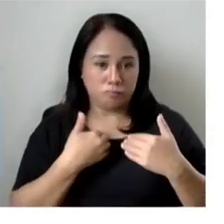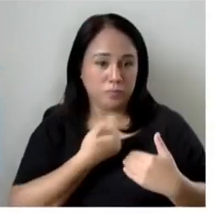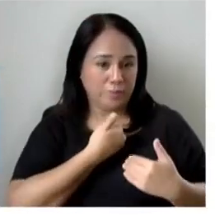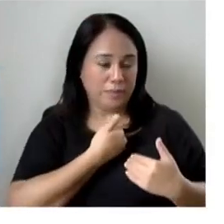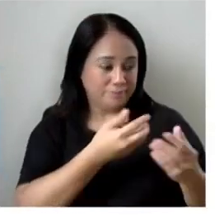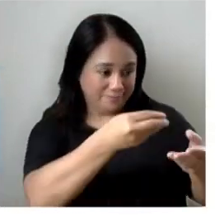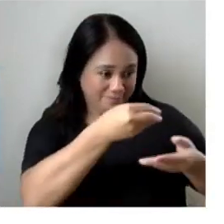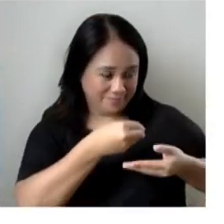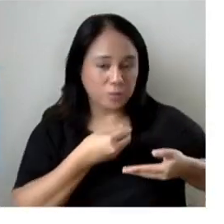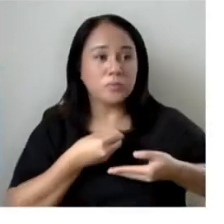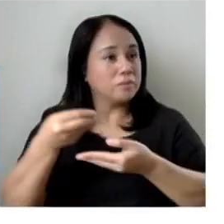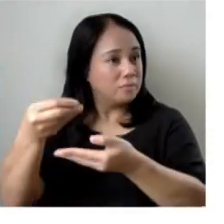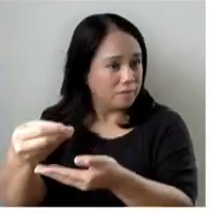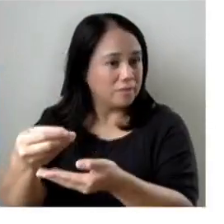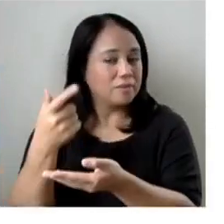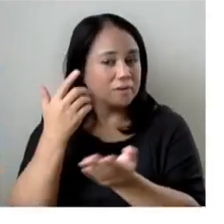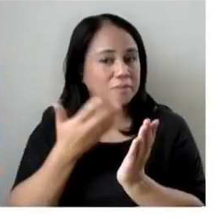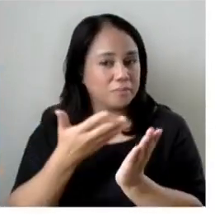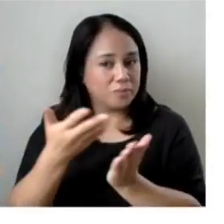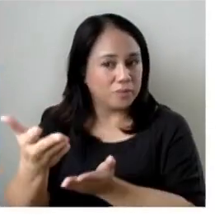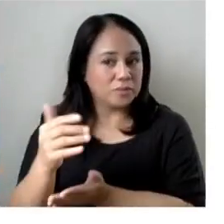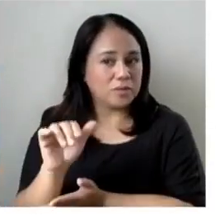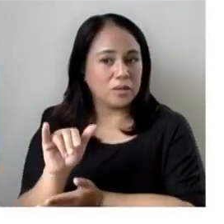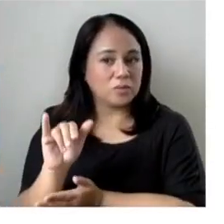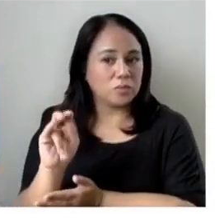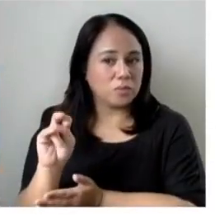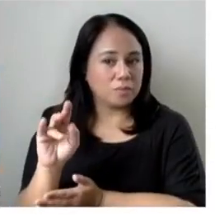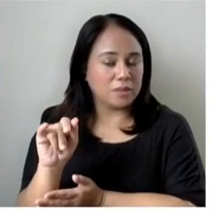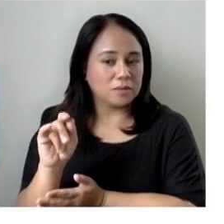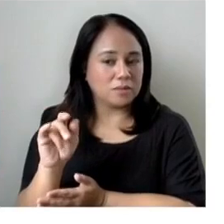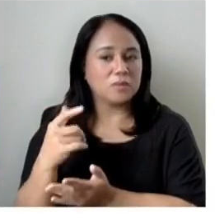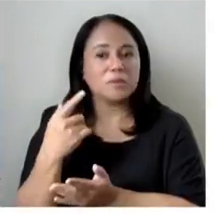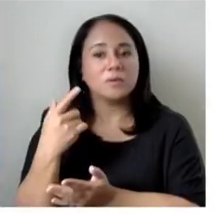these Christmas goodies to Ayungin Shoal to BRP